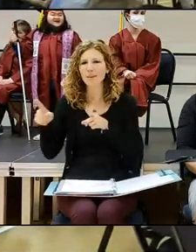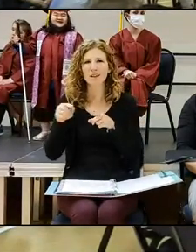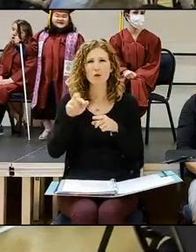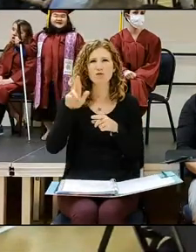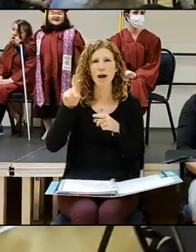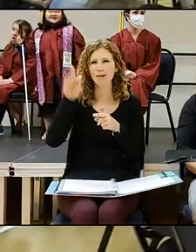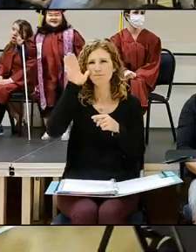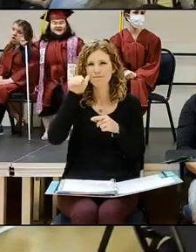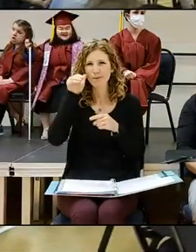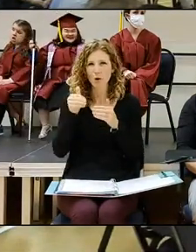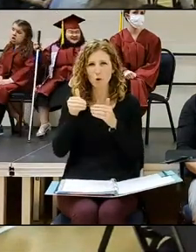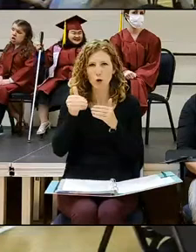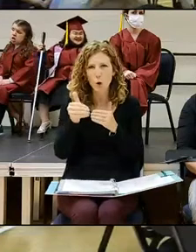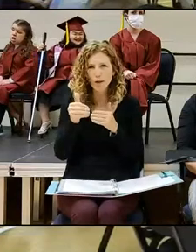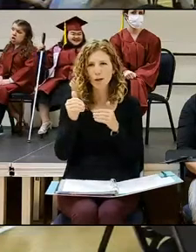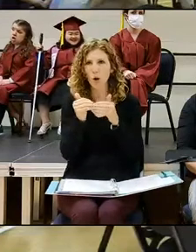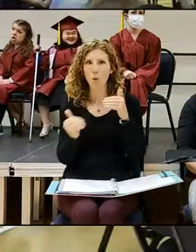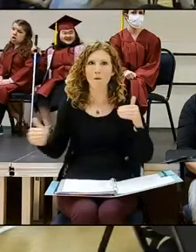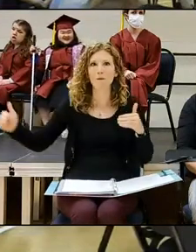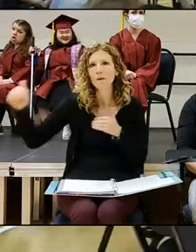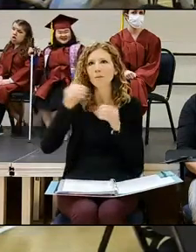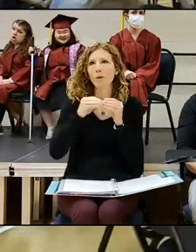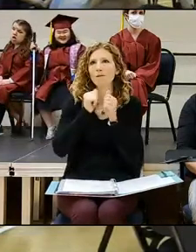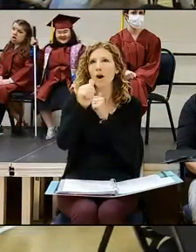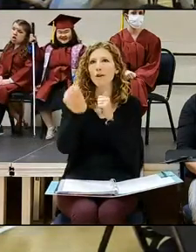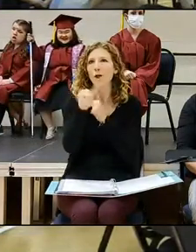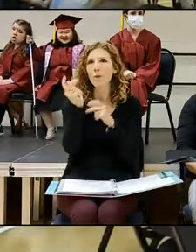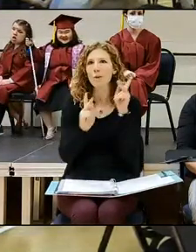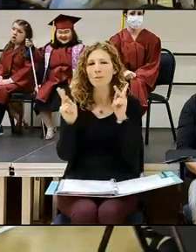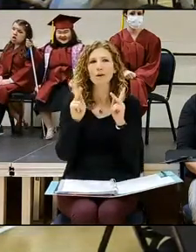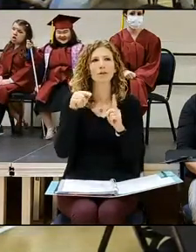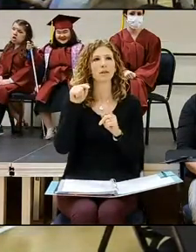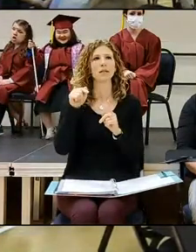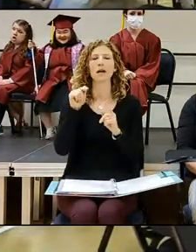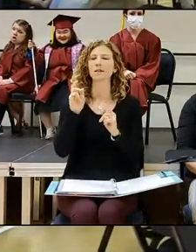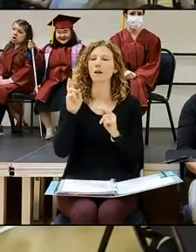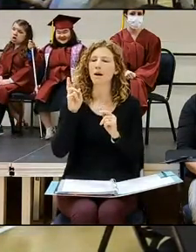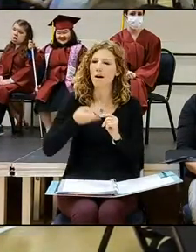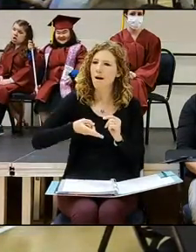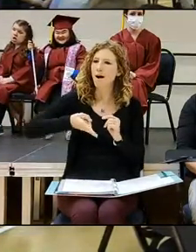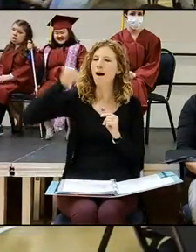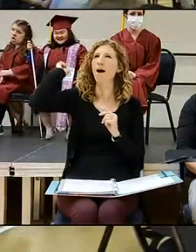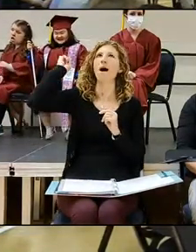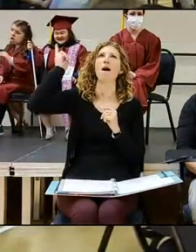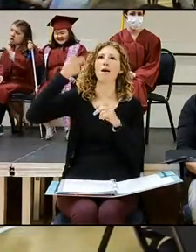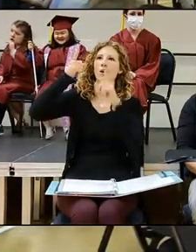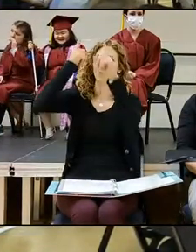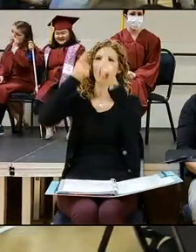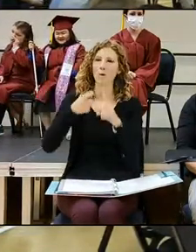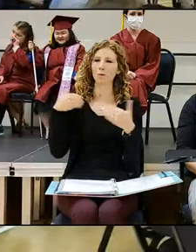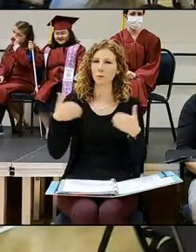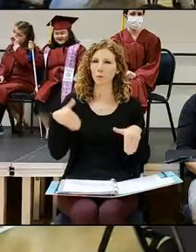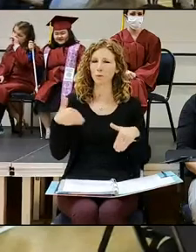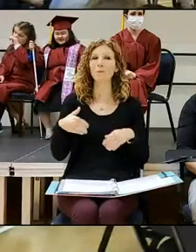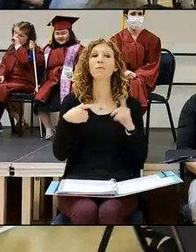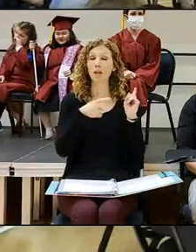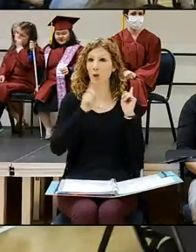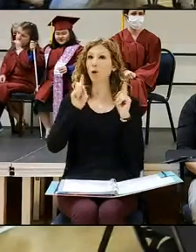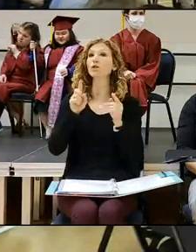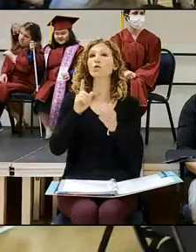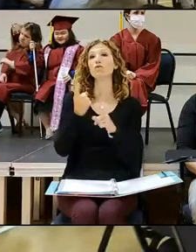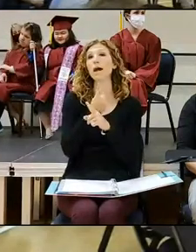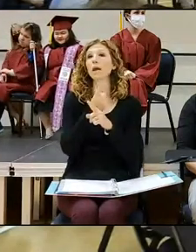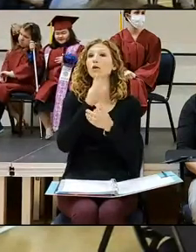there and to go further than anybody else. He has extremely high goals. He attended regular school